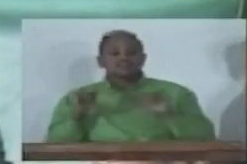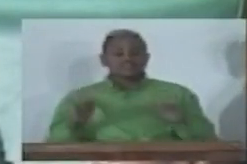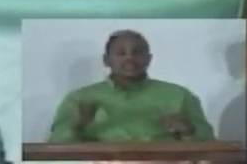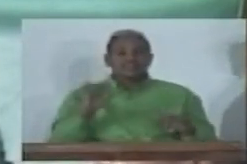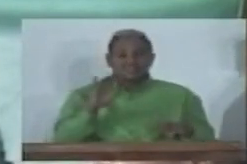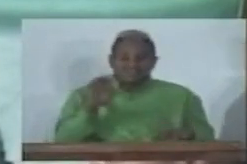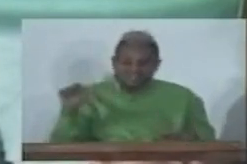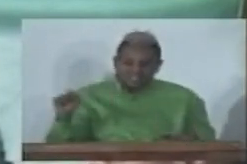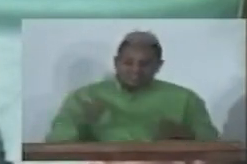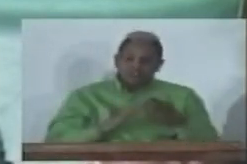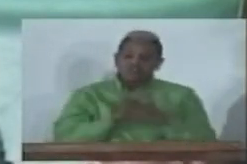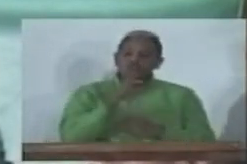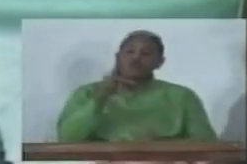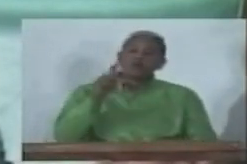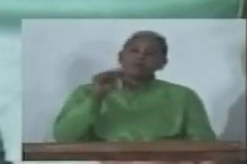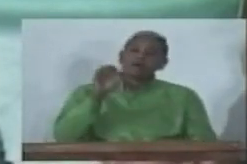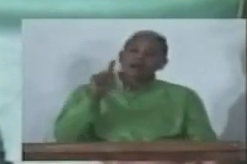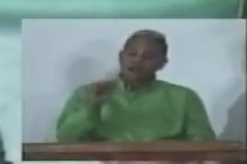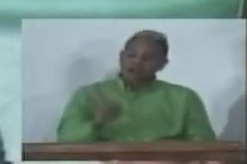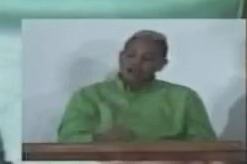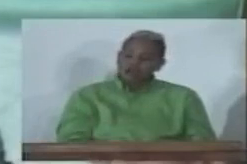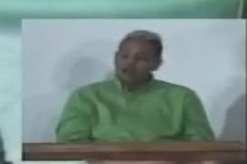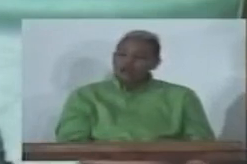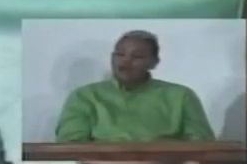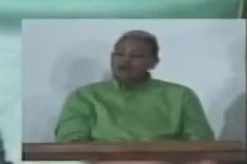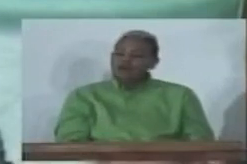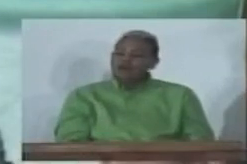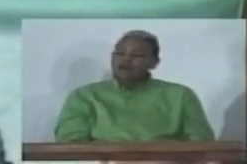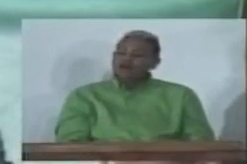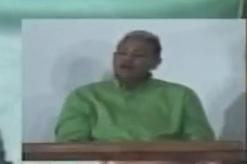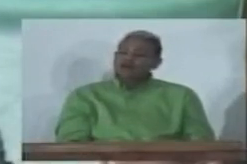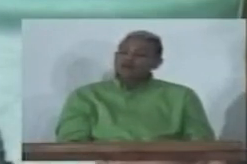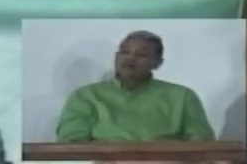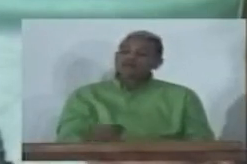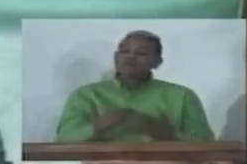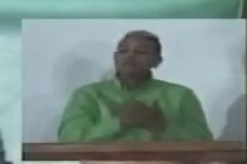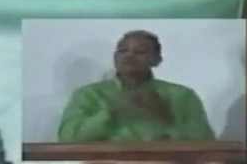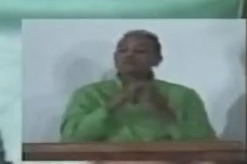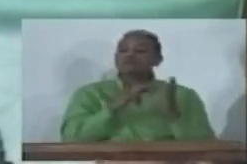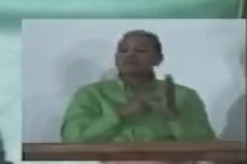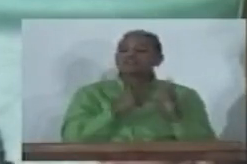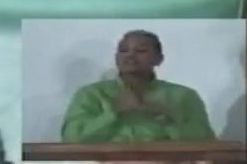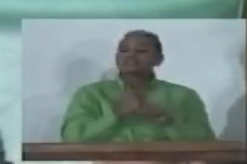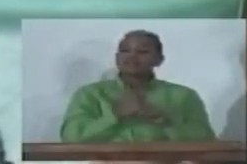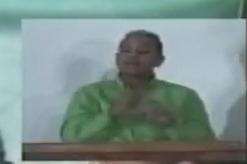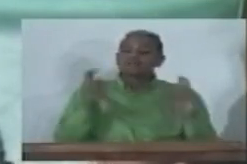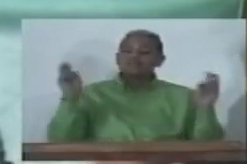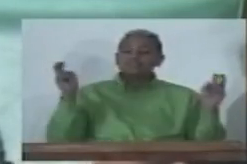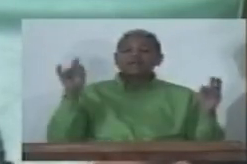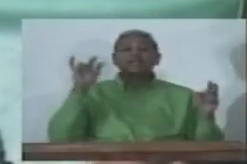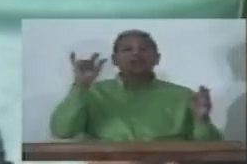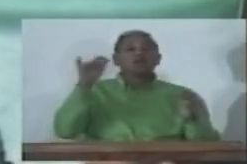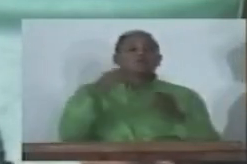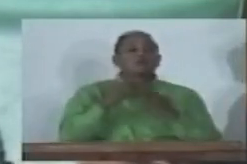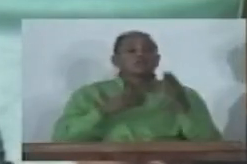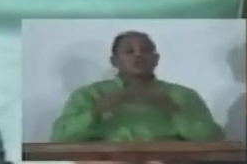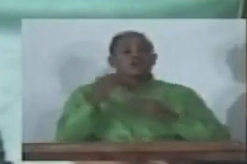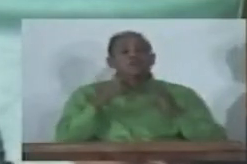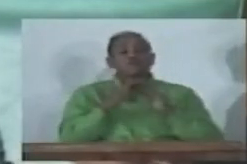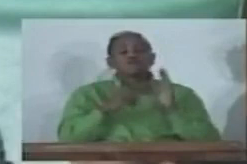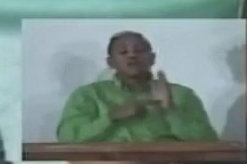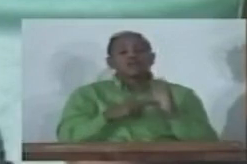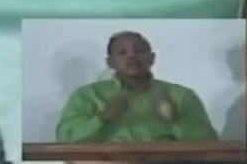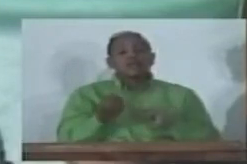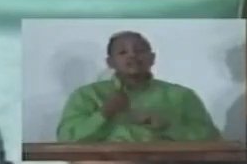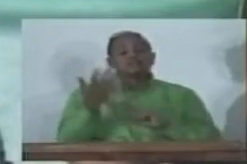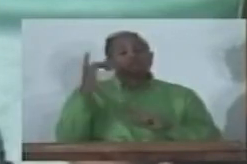fees by PACAL. The new regulations, which are titled the Airport Economic Regulations Expansion for